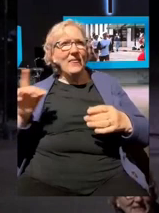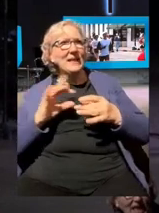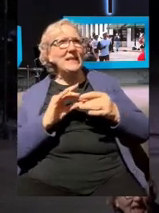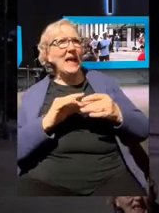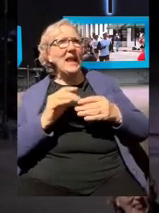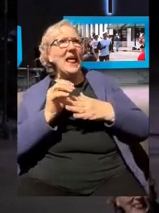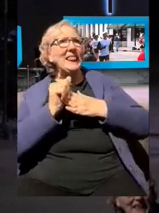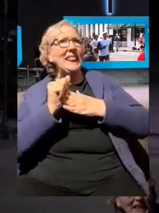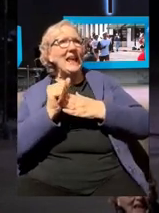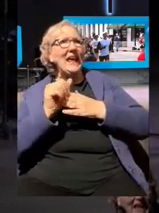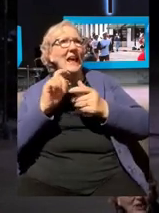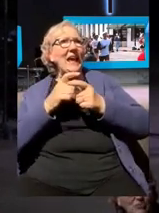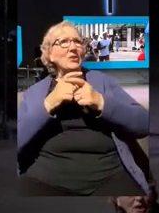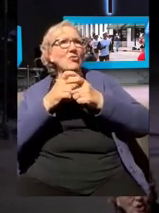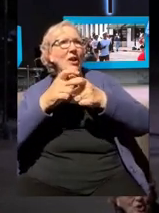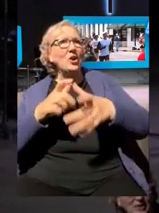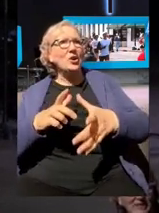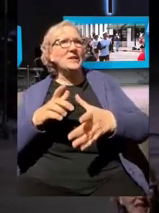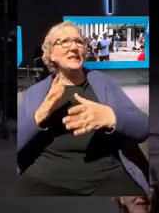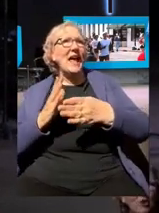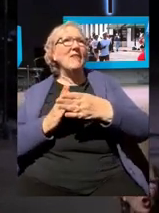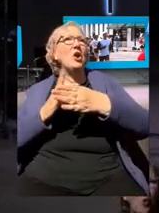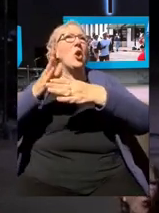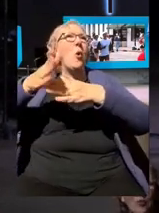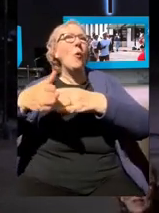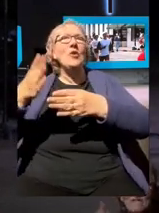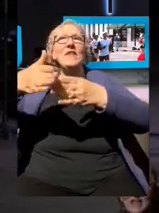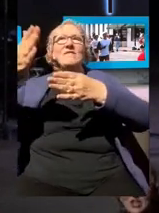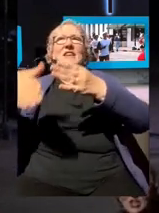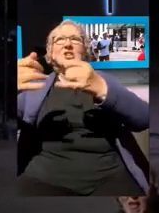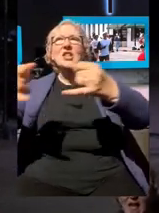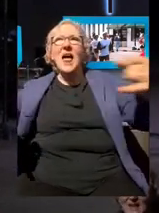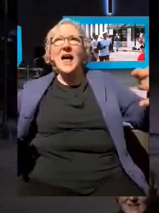runners have crossed the finish line and they're talking about who won.